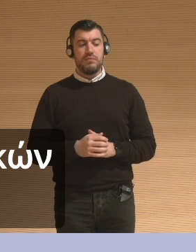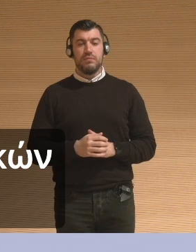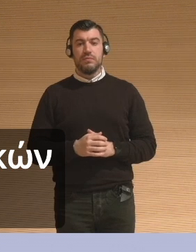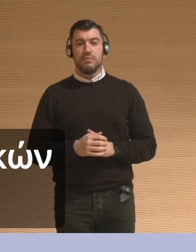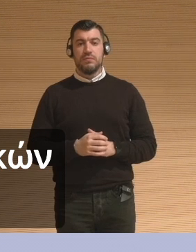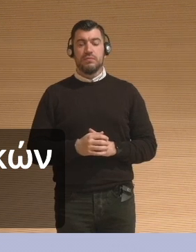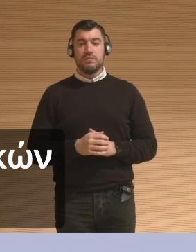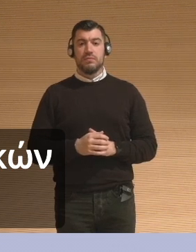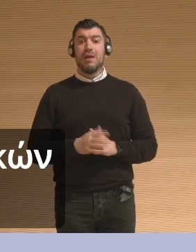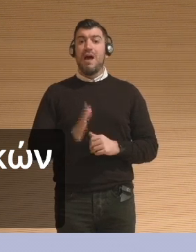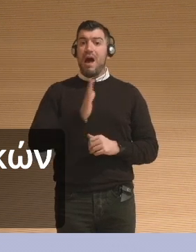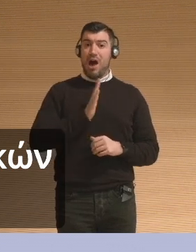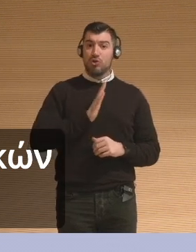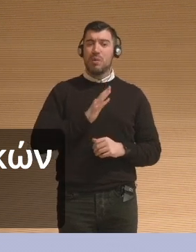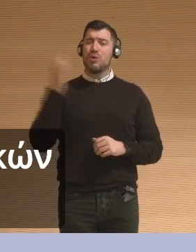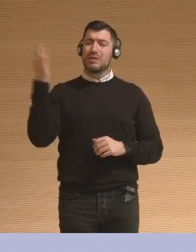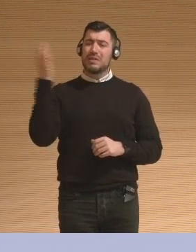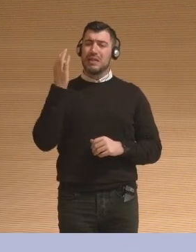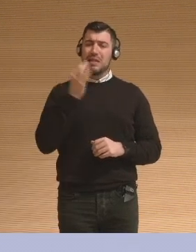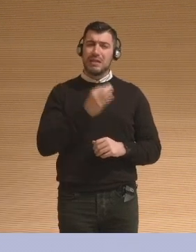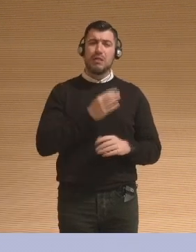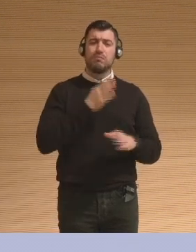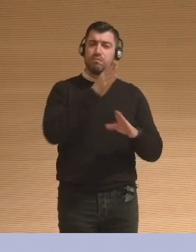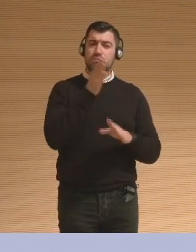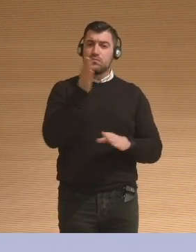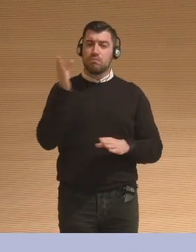of cultural activities across 3 years.